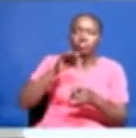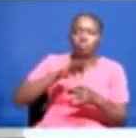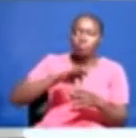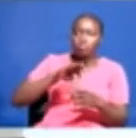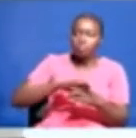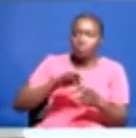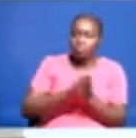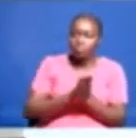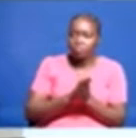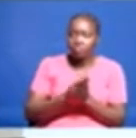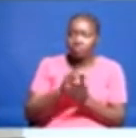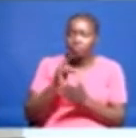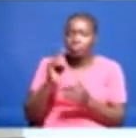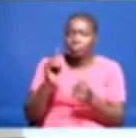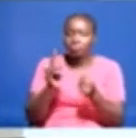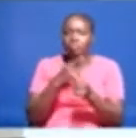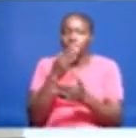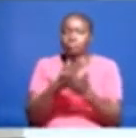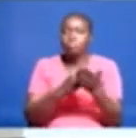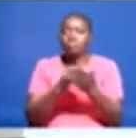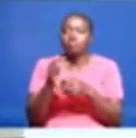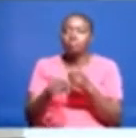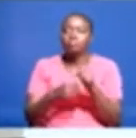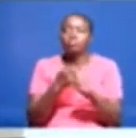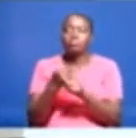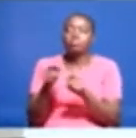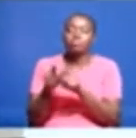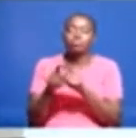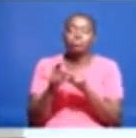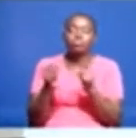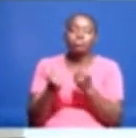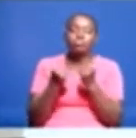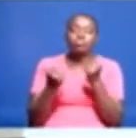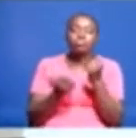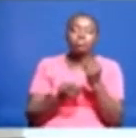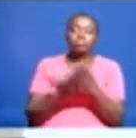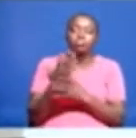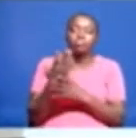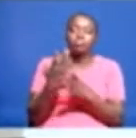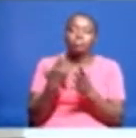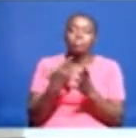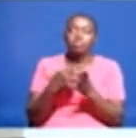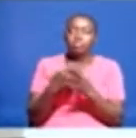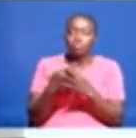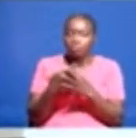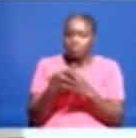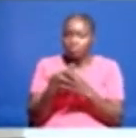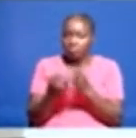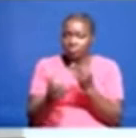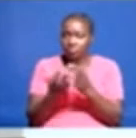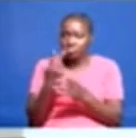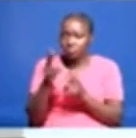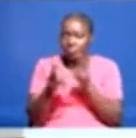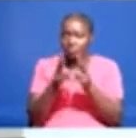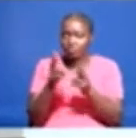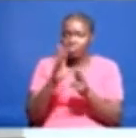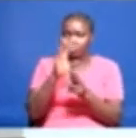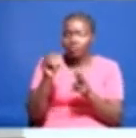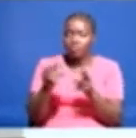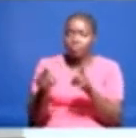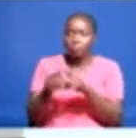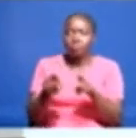of the year is first of all strong income growth, so our total income has grown by 22%, driven primarily